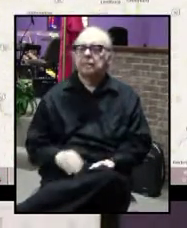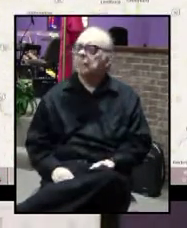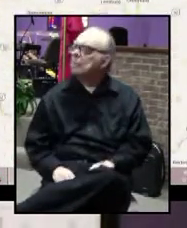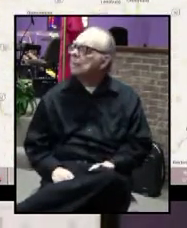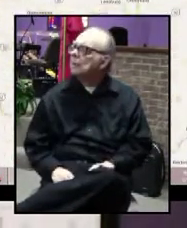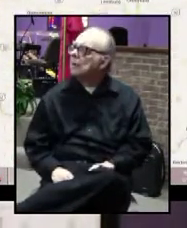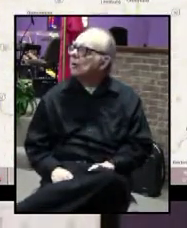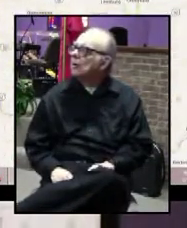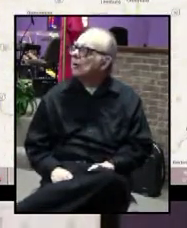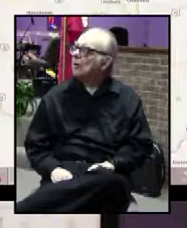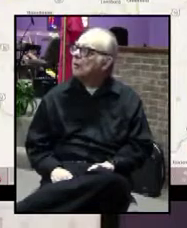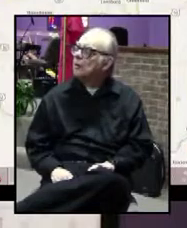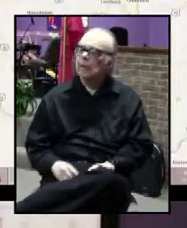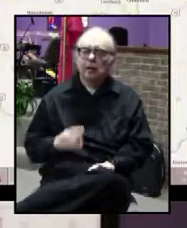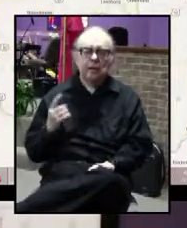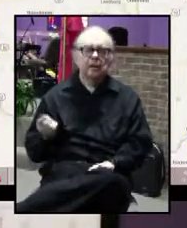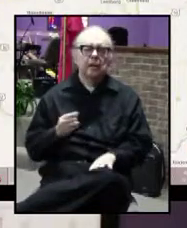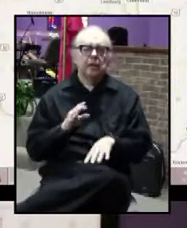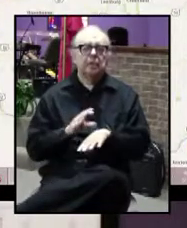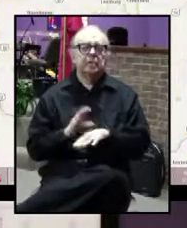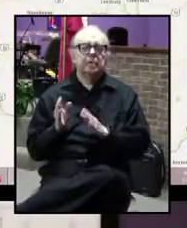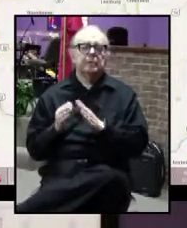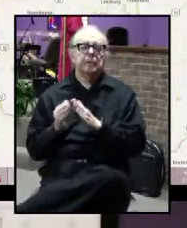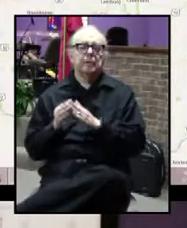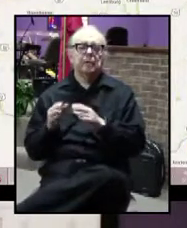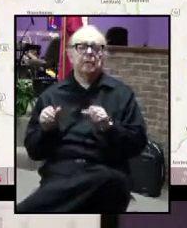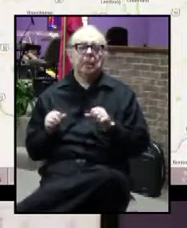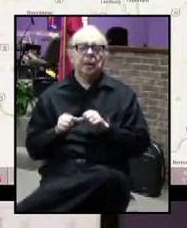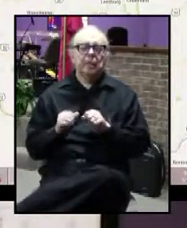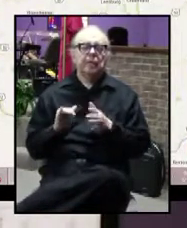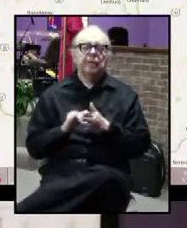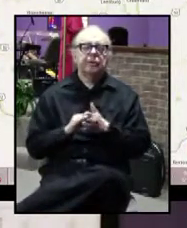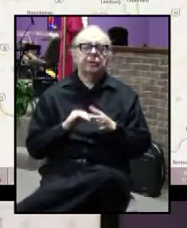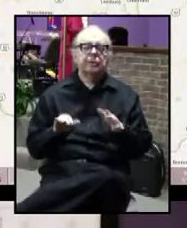We are the only church in the Middletown area that's doing this.